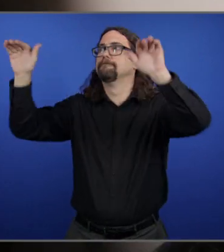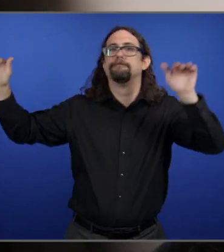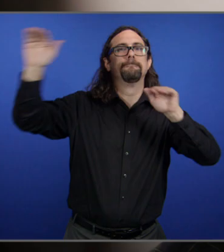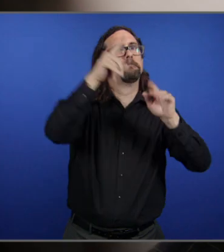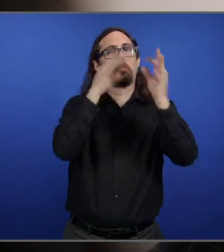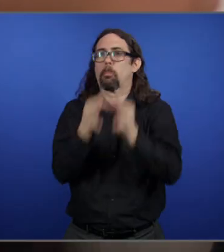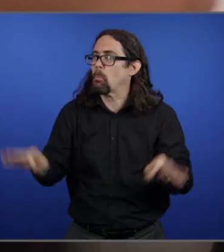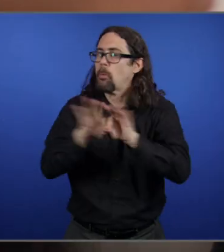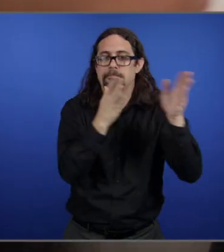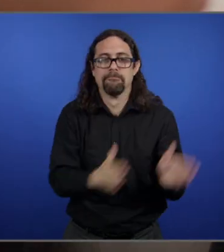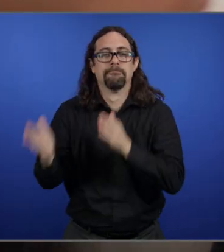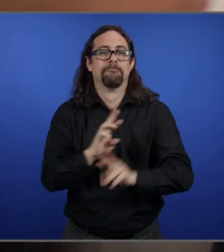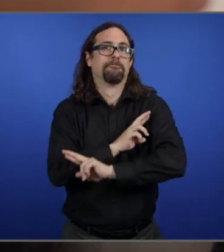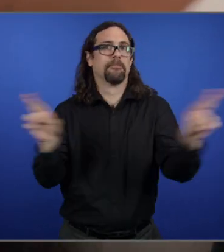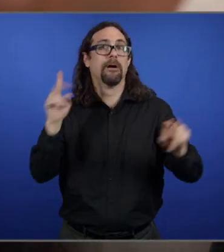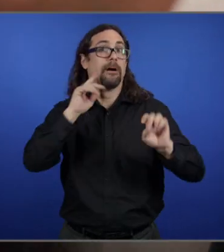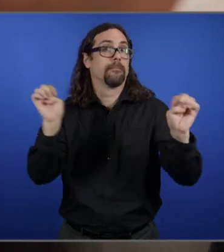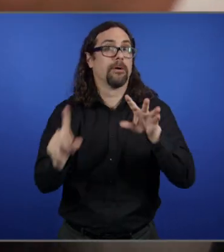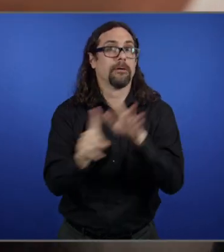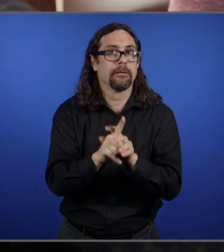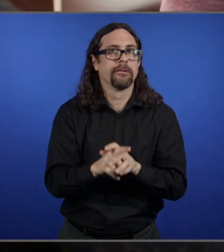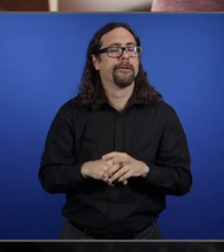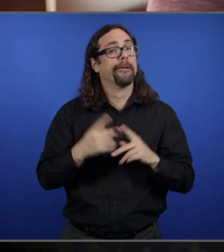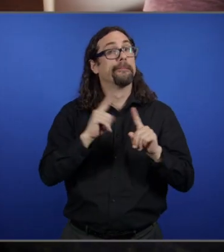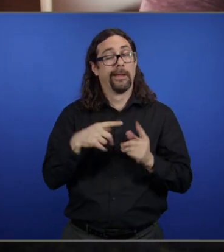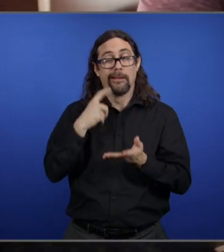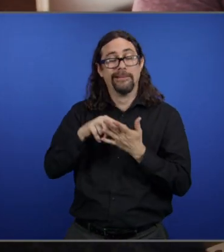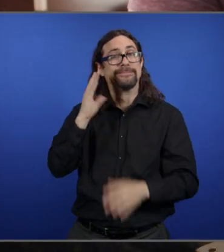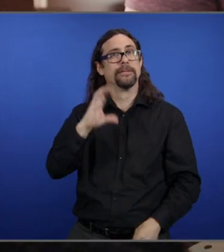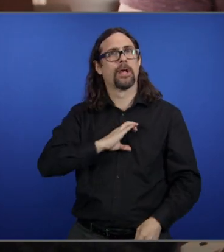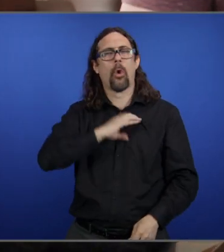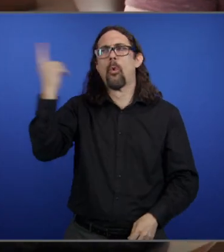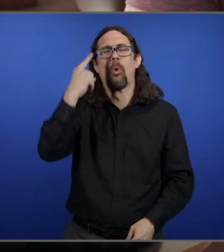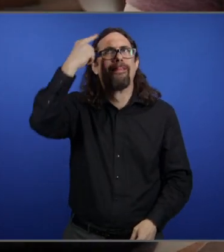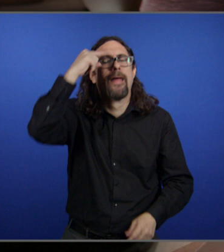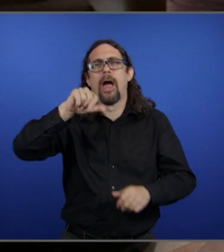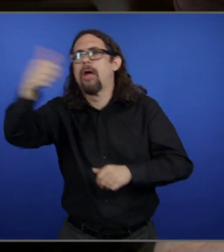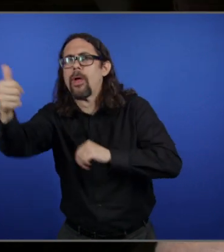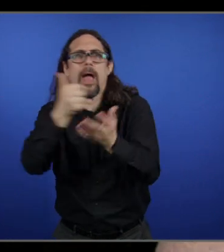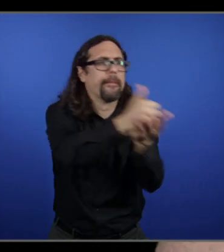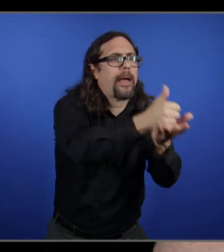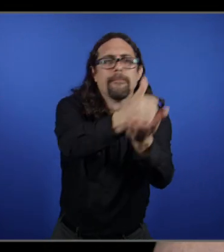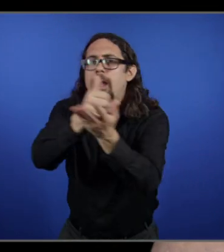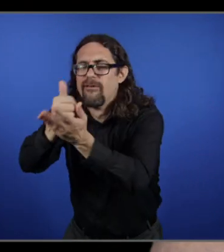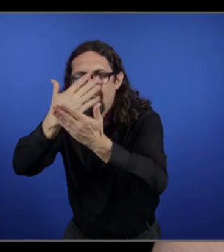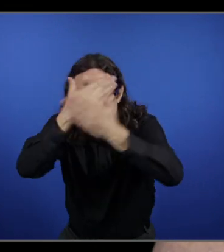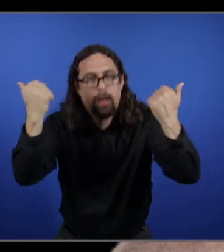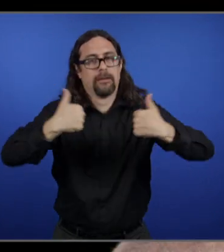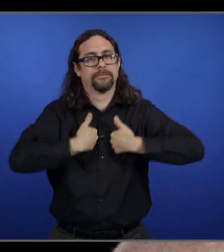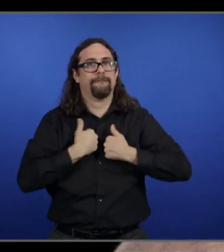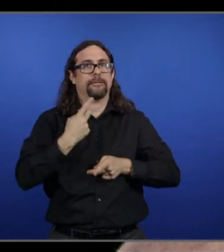to plan for emergencies, but it seems like Colleen's always too busy taking care of other people to think of